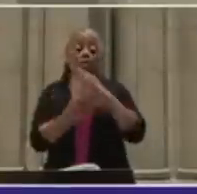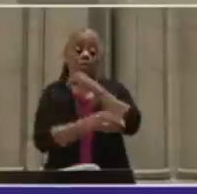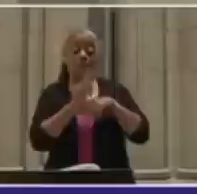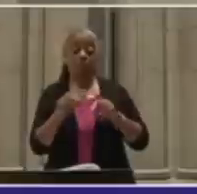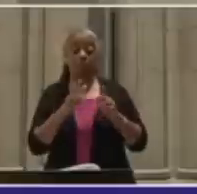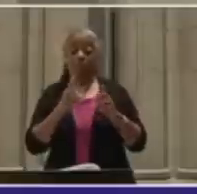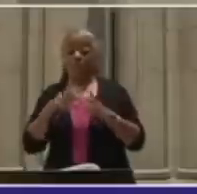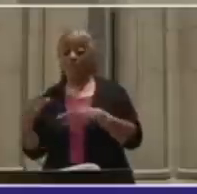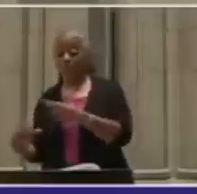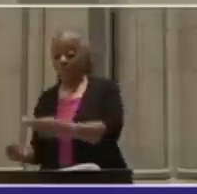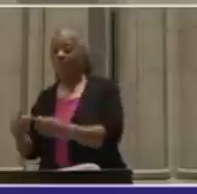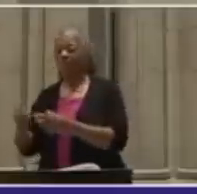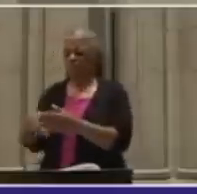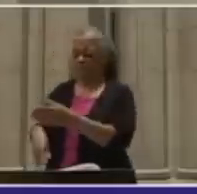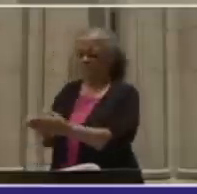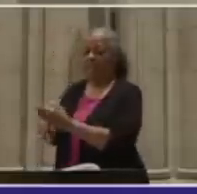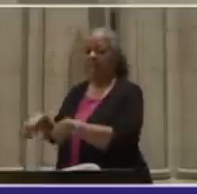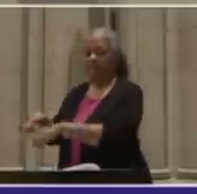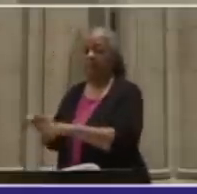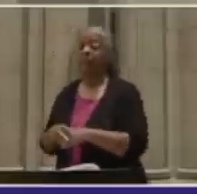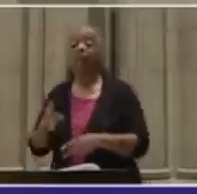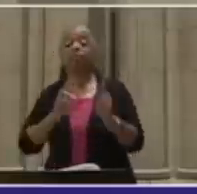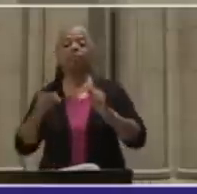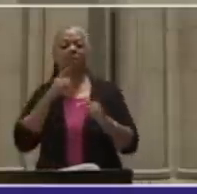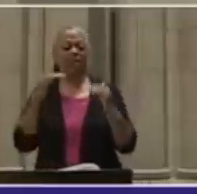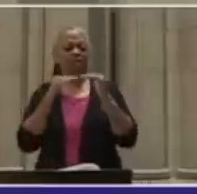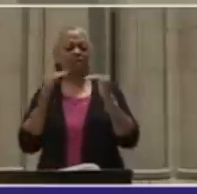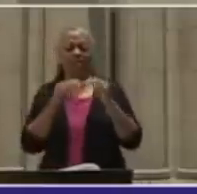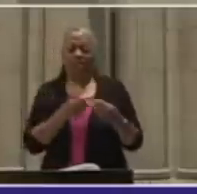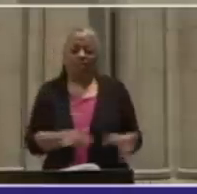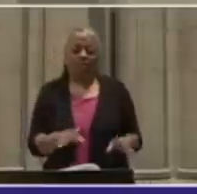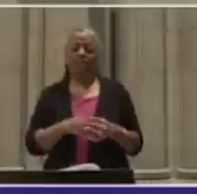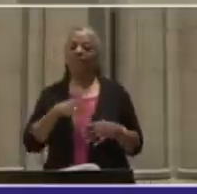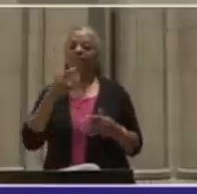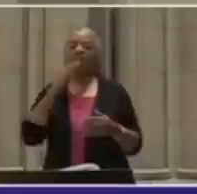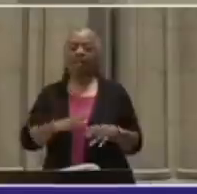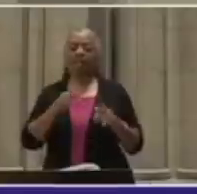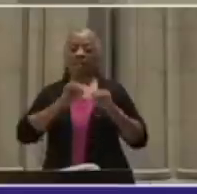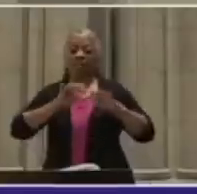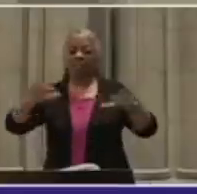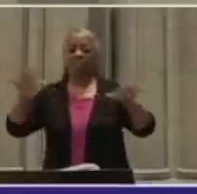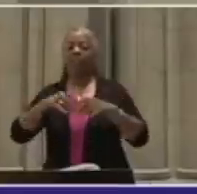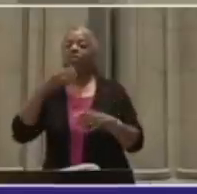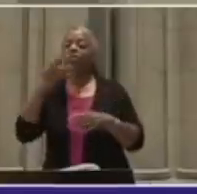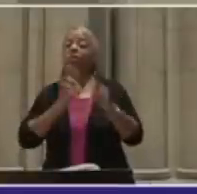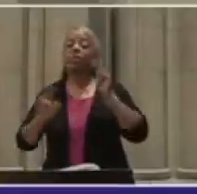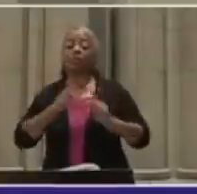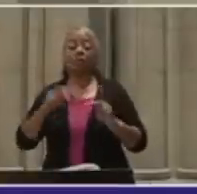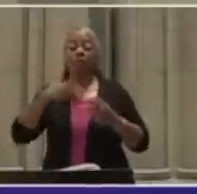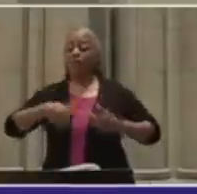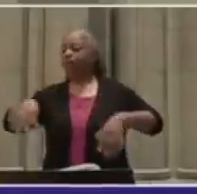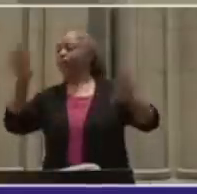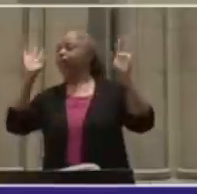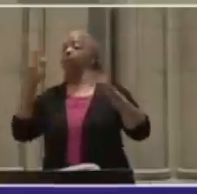many are starting to say justice is a lost cause, evil is epidemic, decent people are throwing up their hands, protest and rebuke